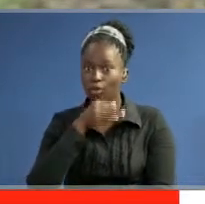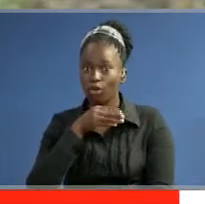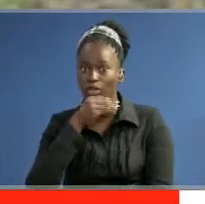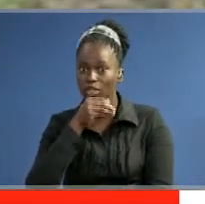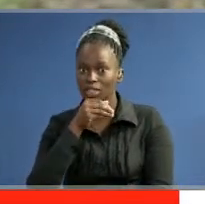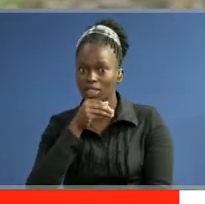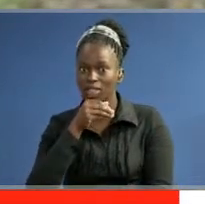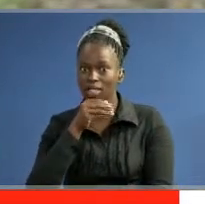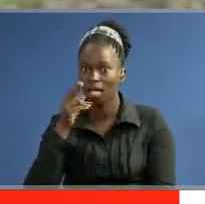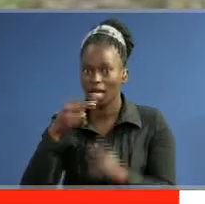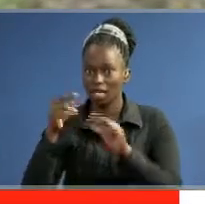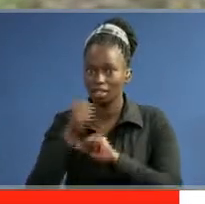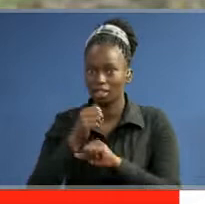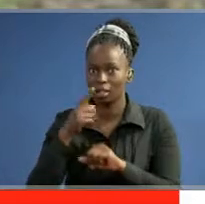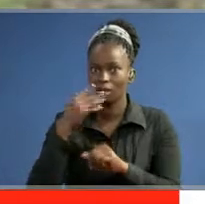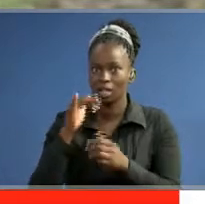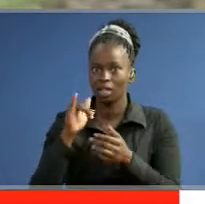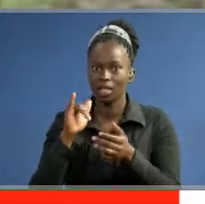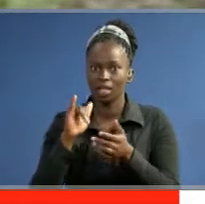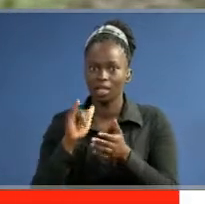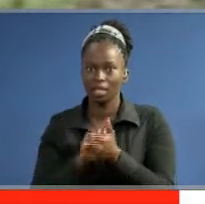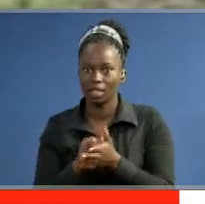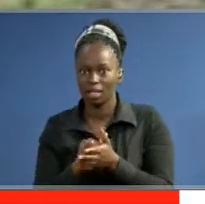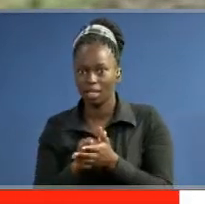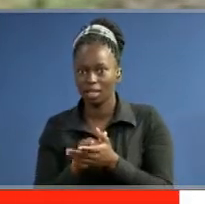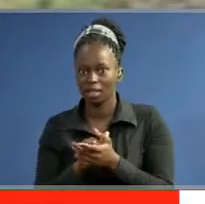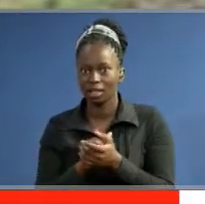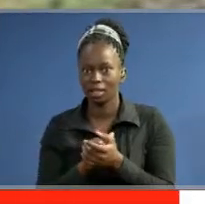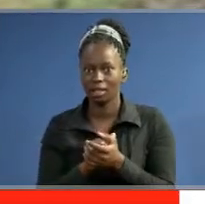a teacher who was actually